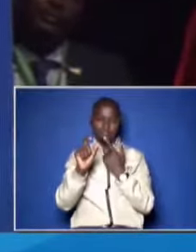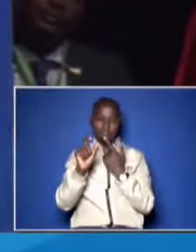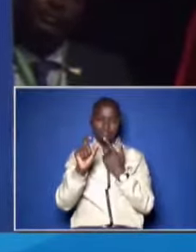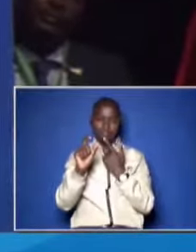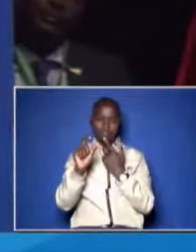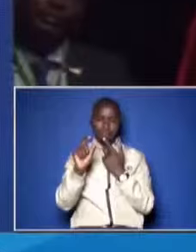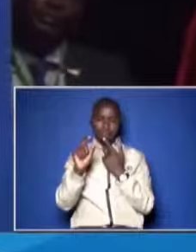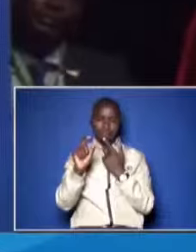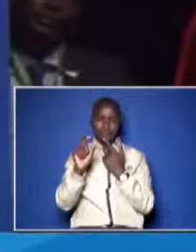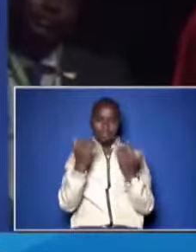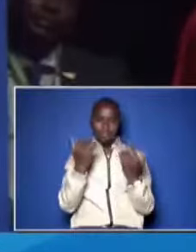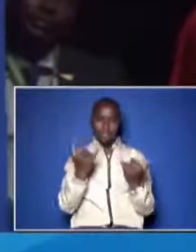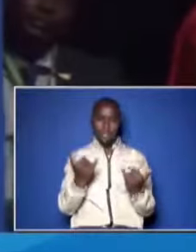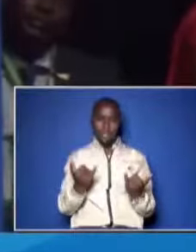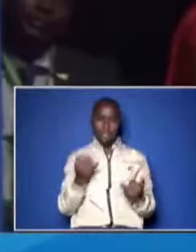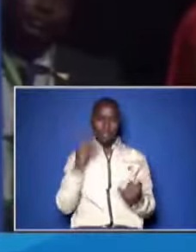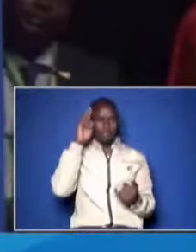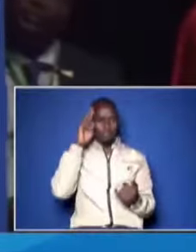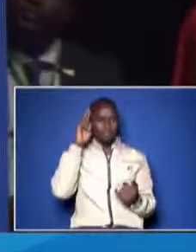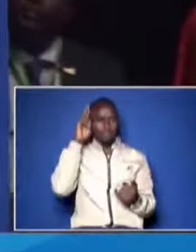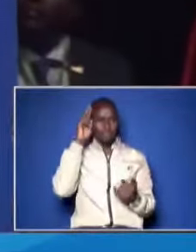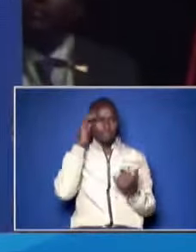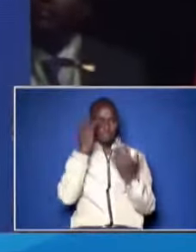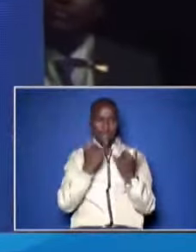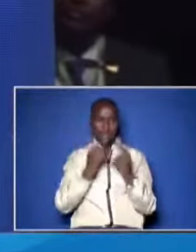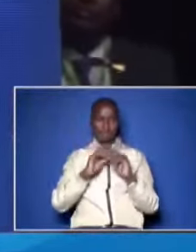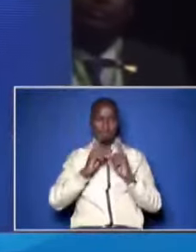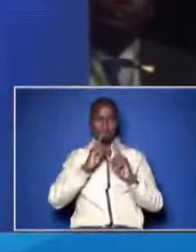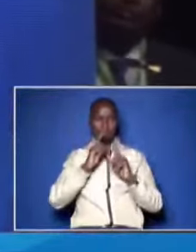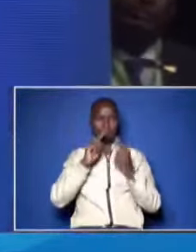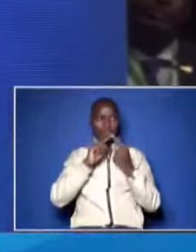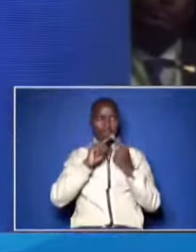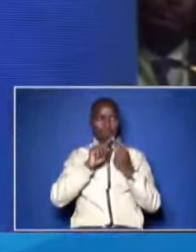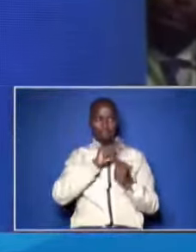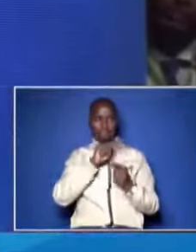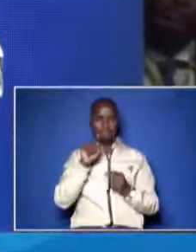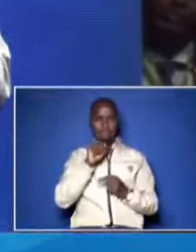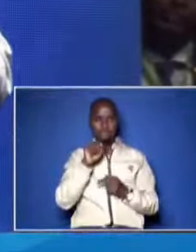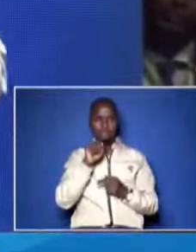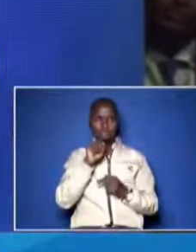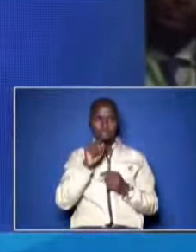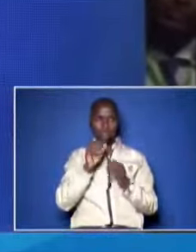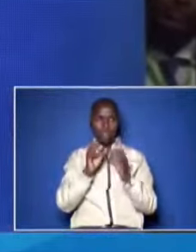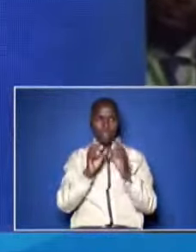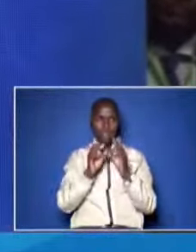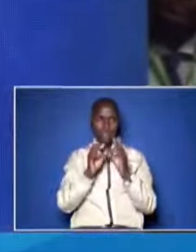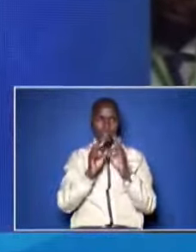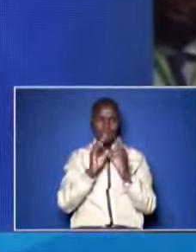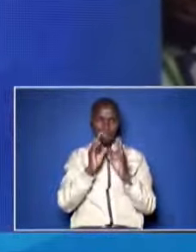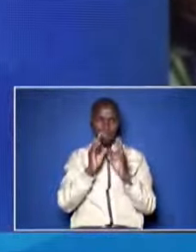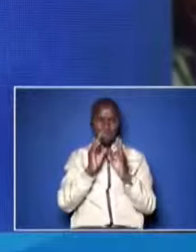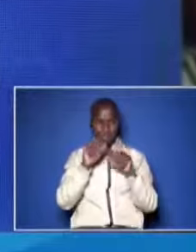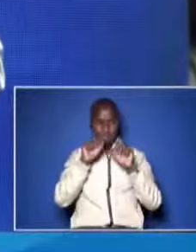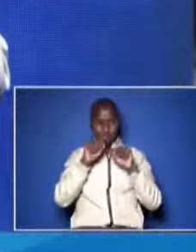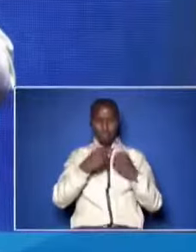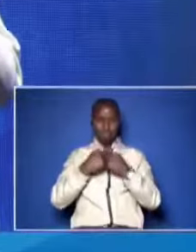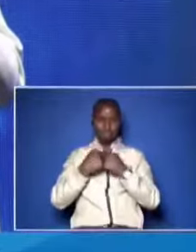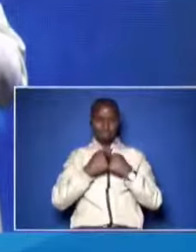crucified now the reason I'm talking to you is I'm going to give you a